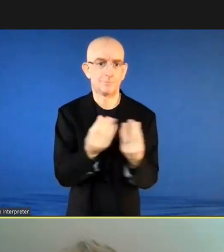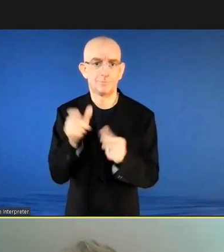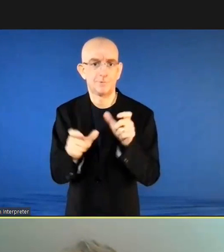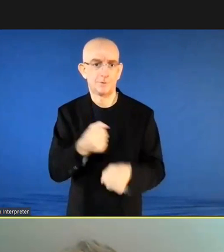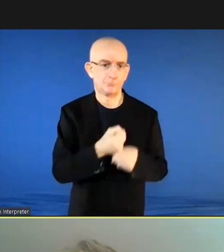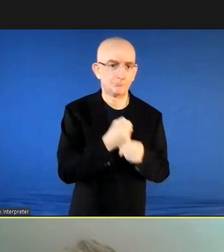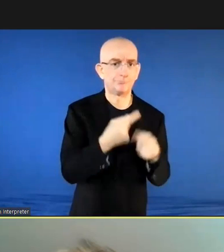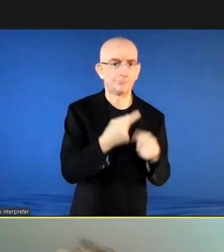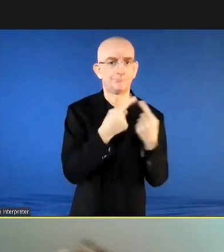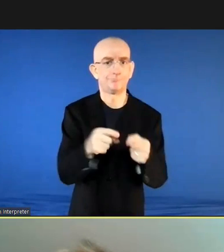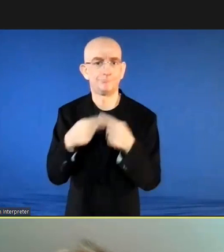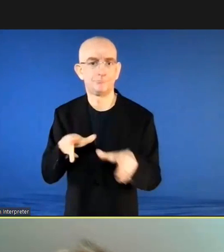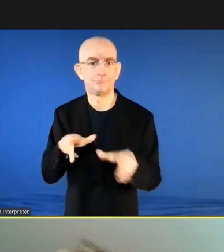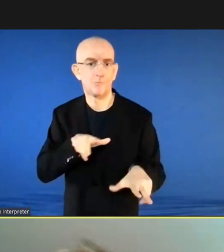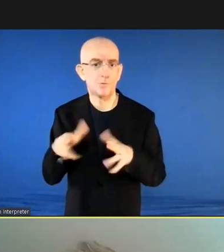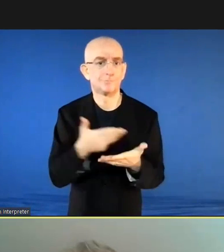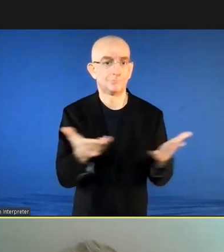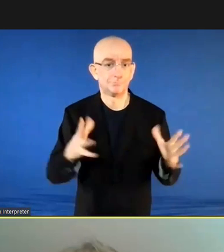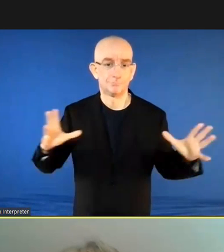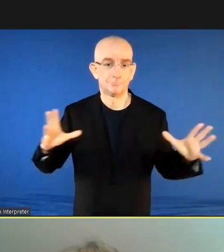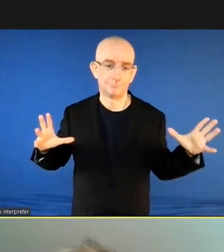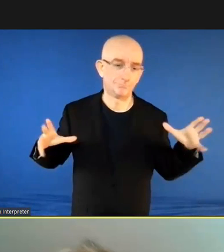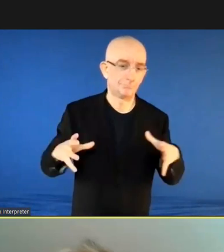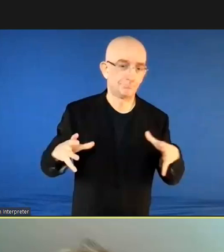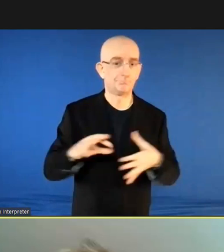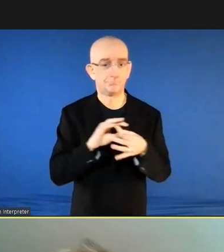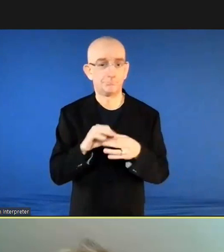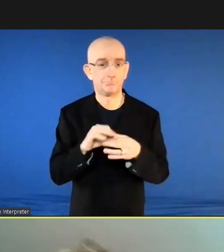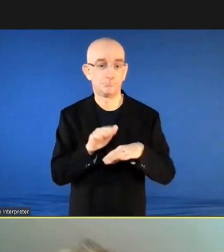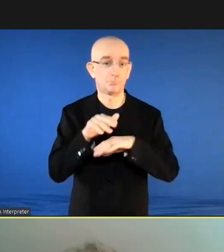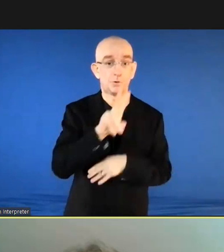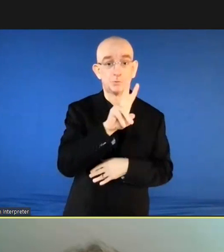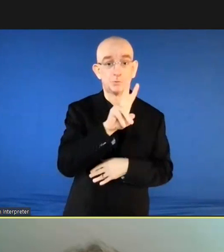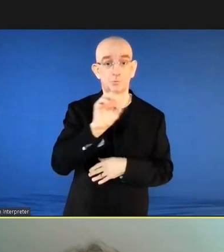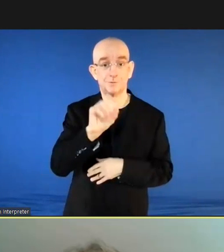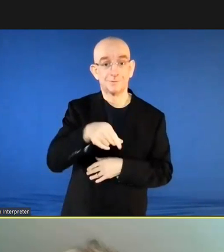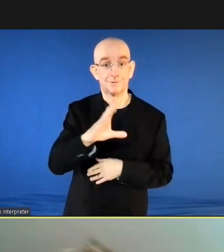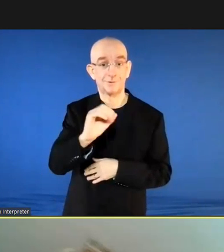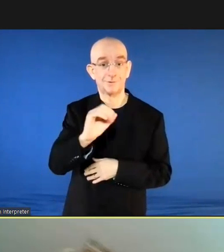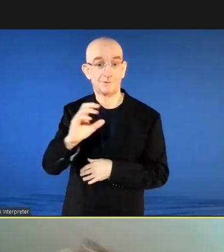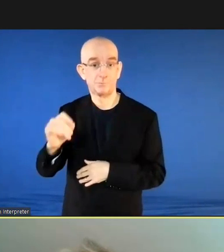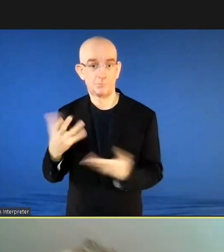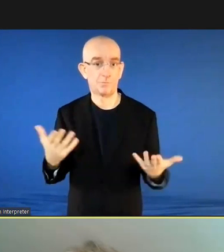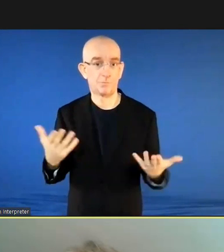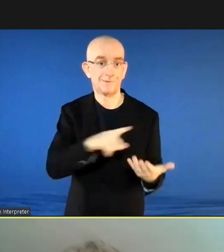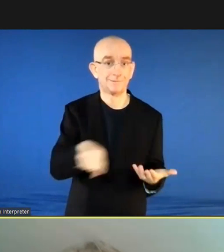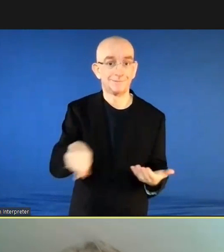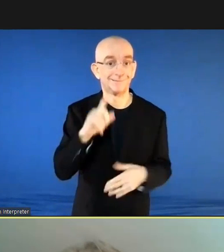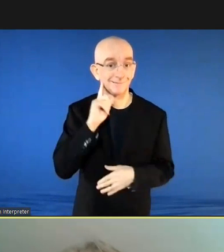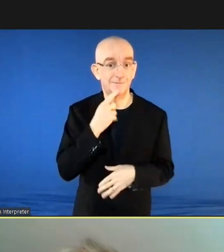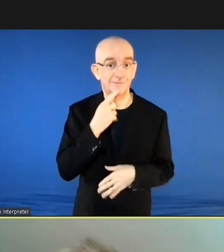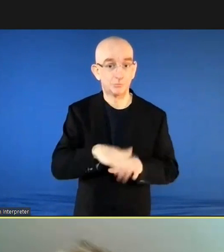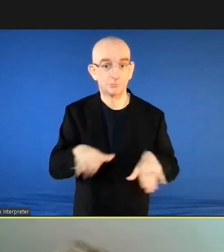deaf children growing up in low-income countries around the world. As a deaf person